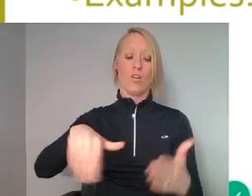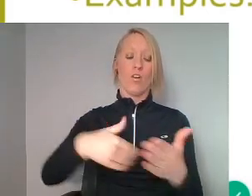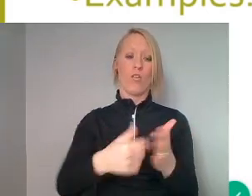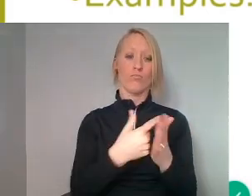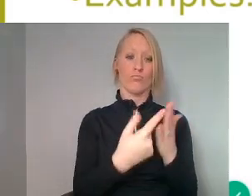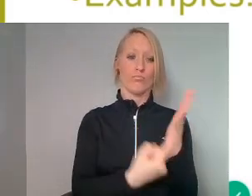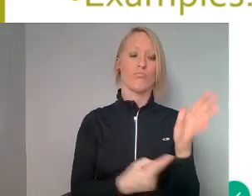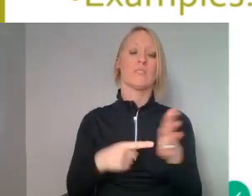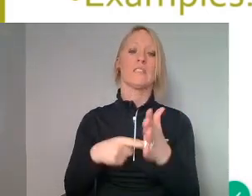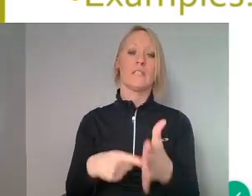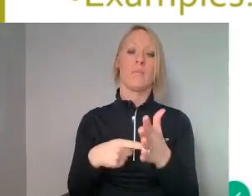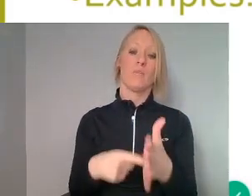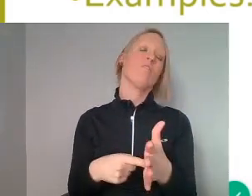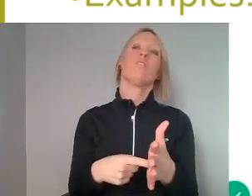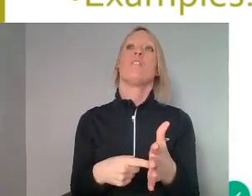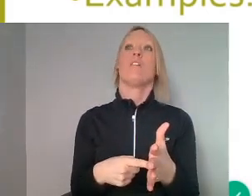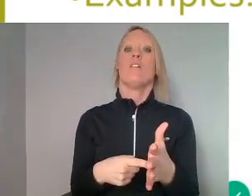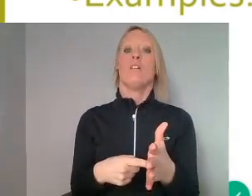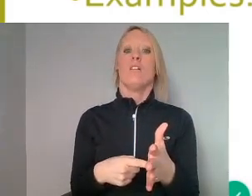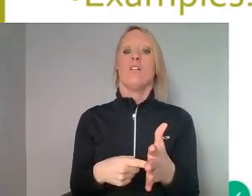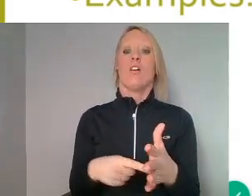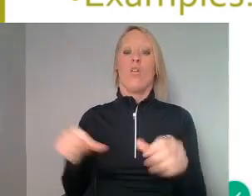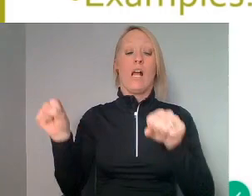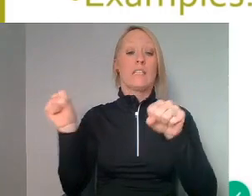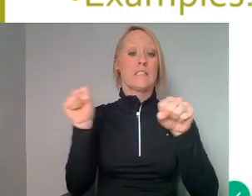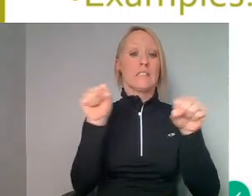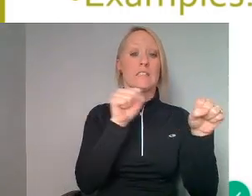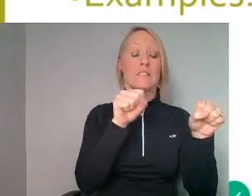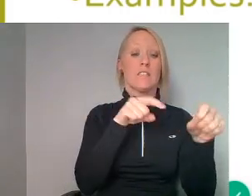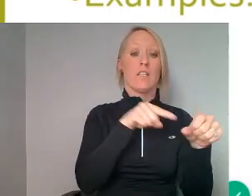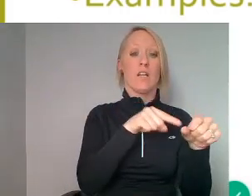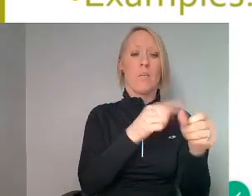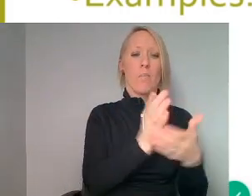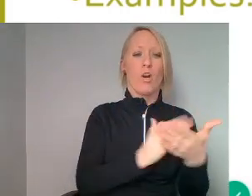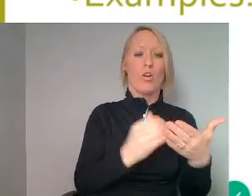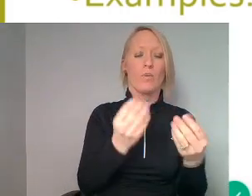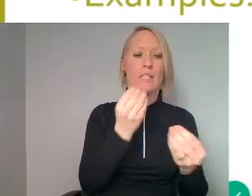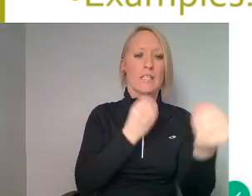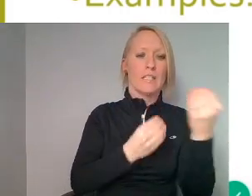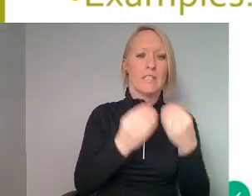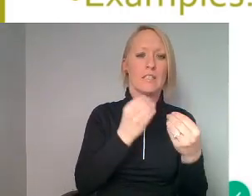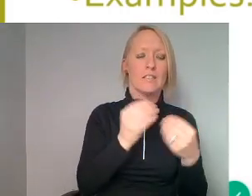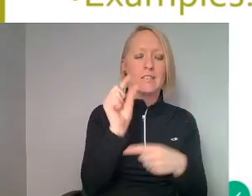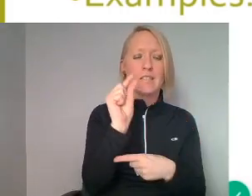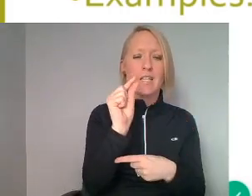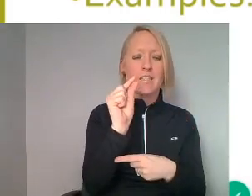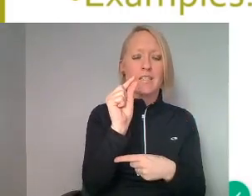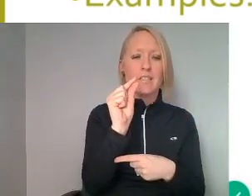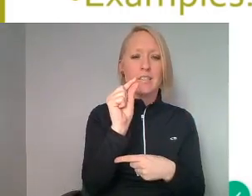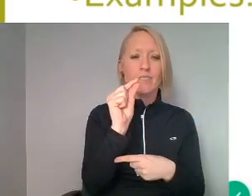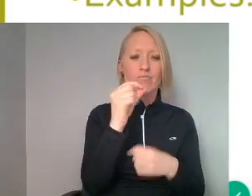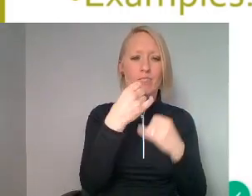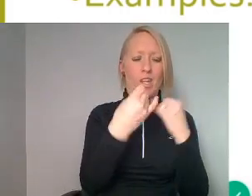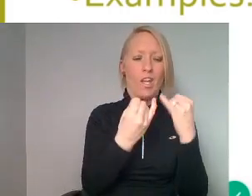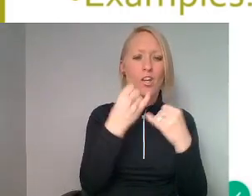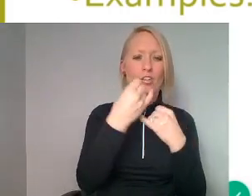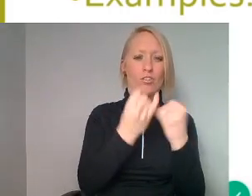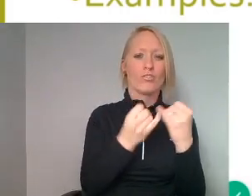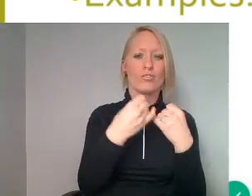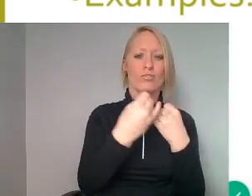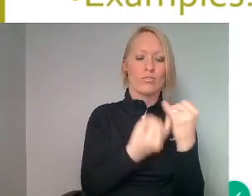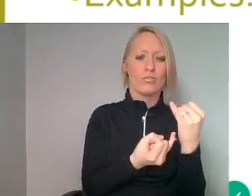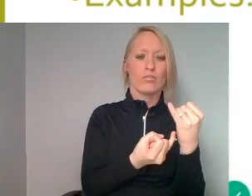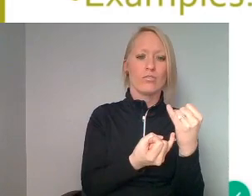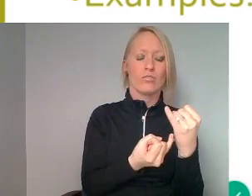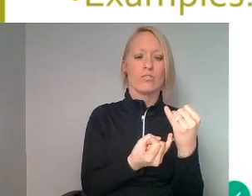or the part of the carrot that we eat, it sends out these little tiny like hairs as additional roots that are holding it into the ground. If